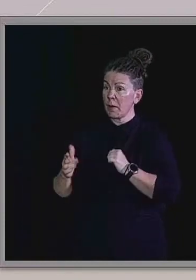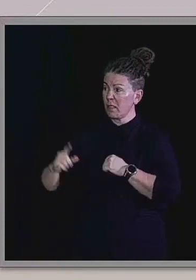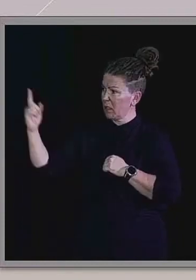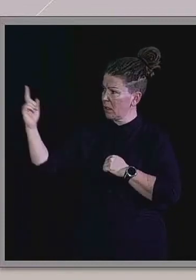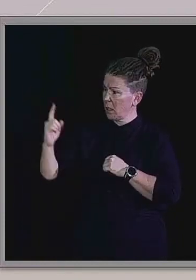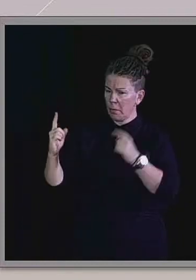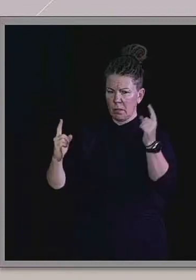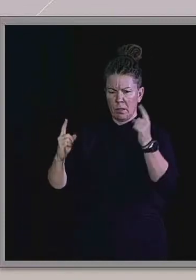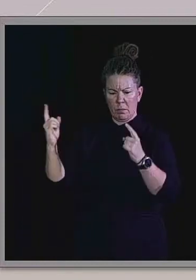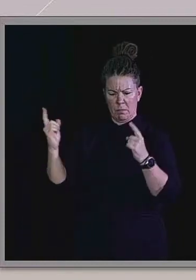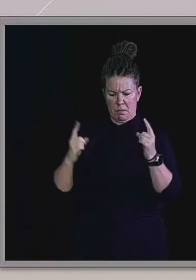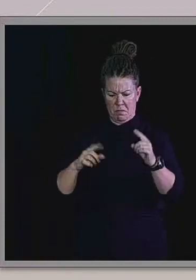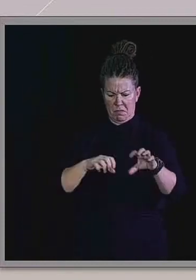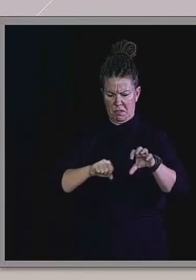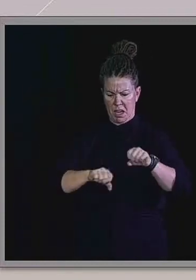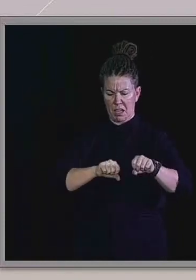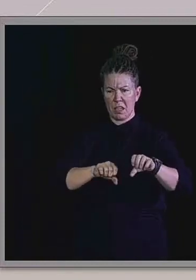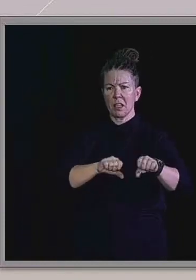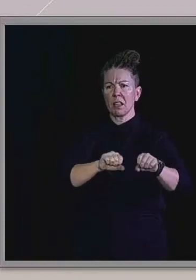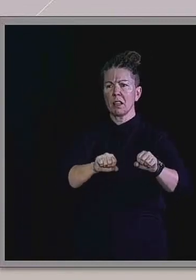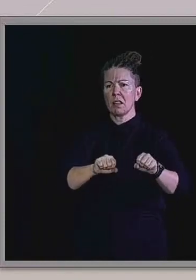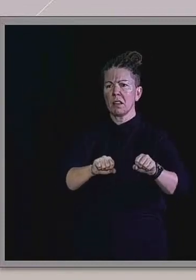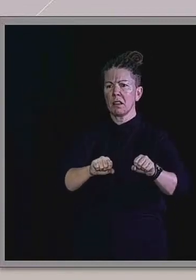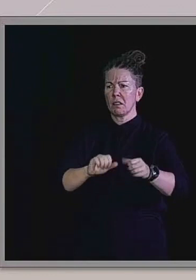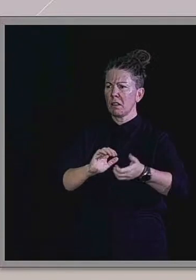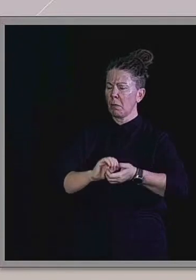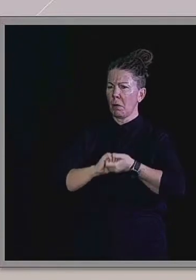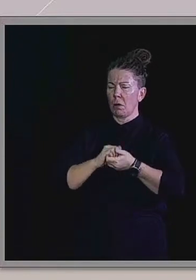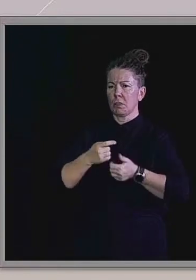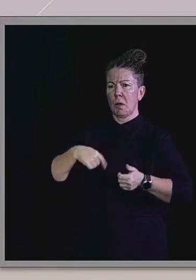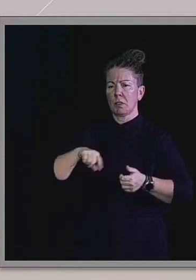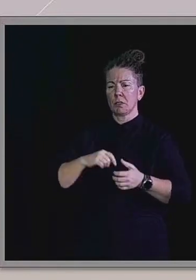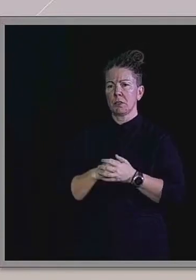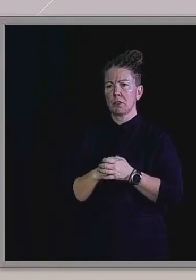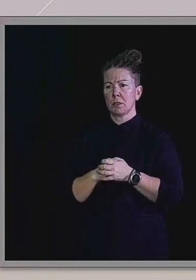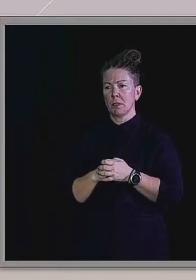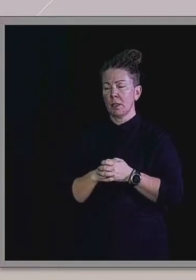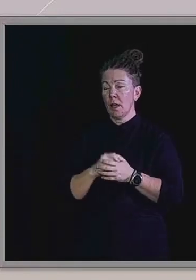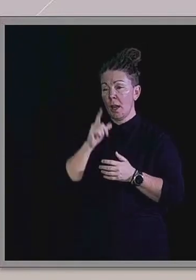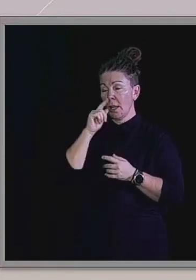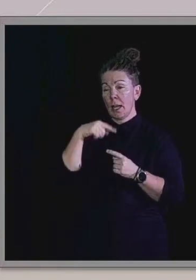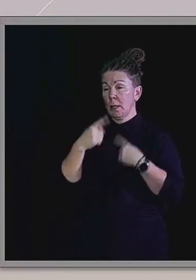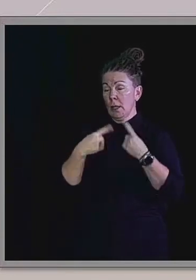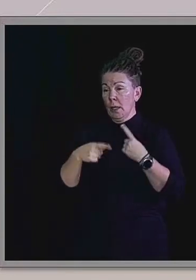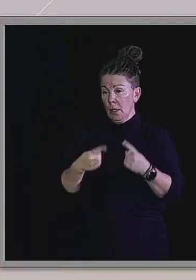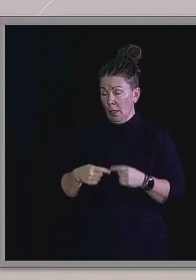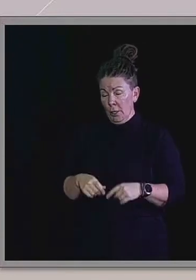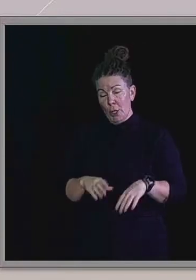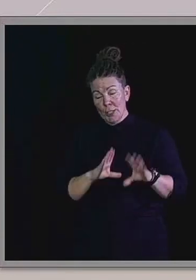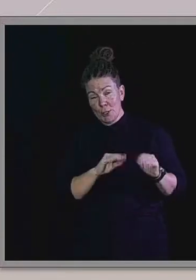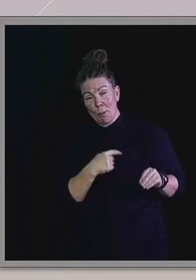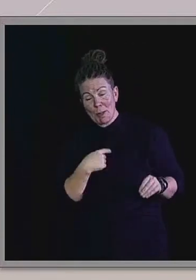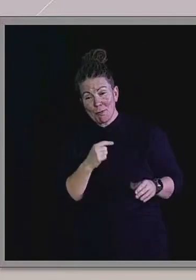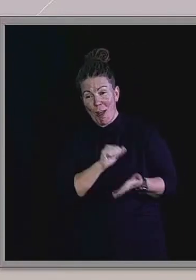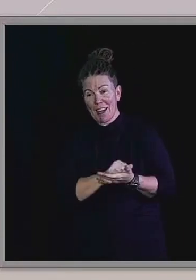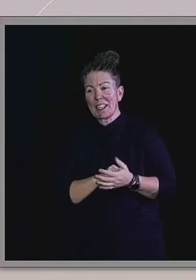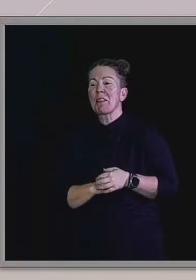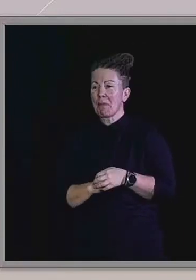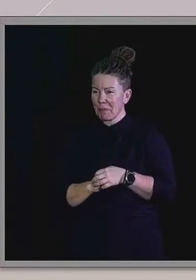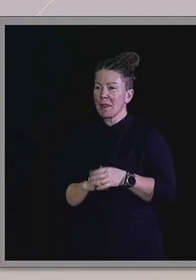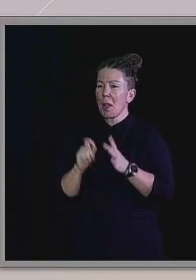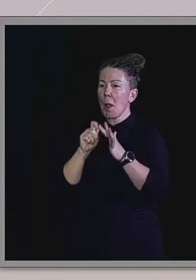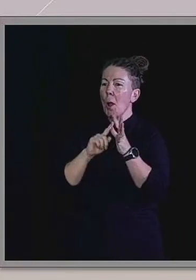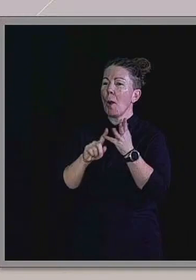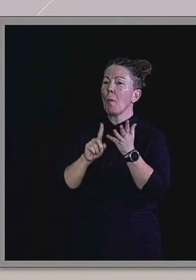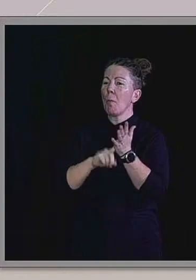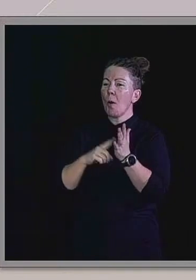country without permission and taking what belongs to Yindjibarndi. I can go on, Robert, but like I said, you're going to stop me, right? No, Paul's sitting there very keen